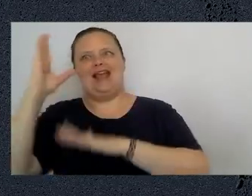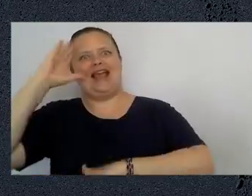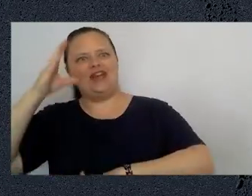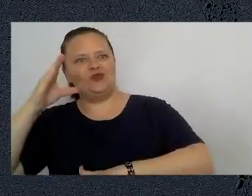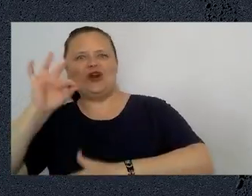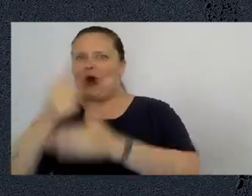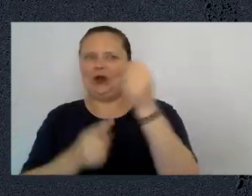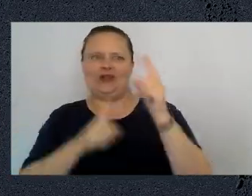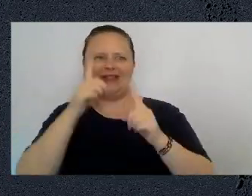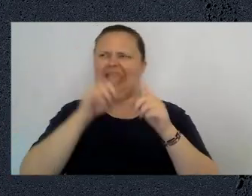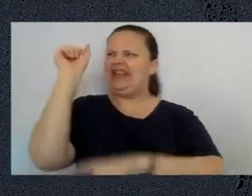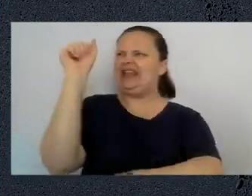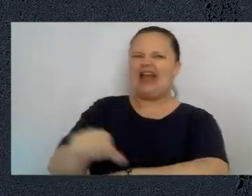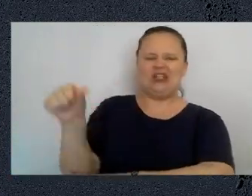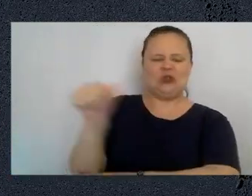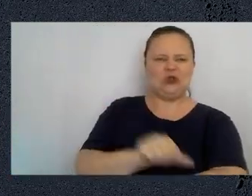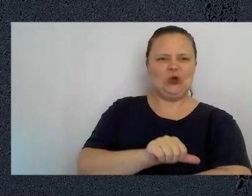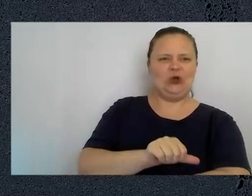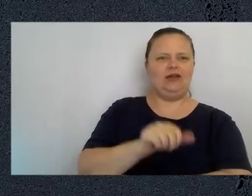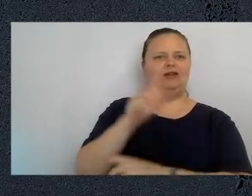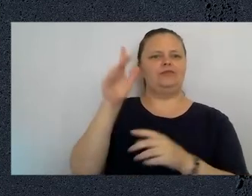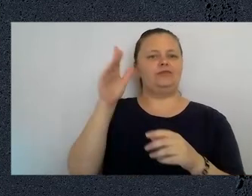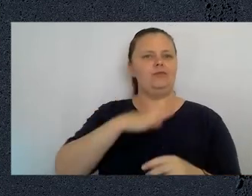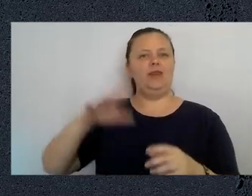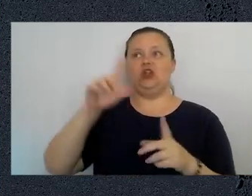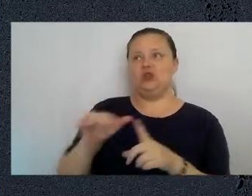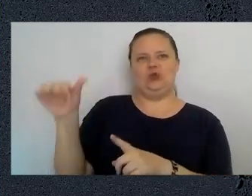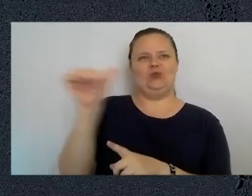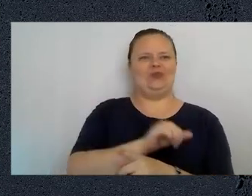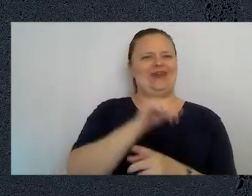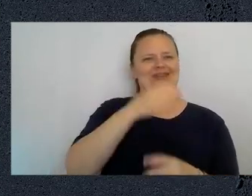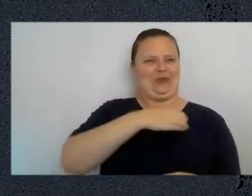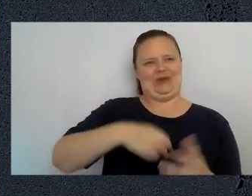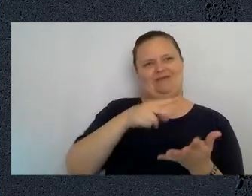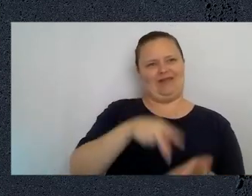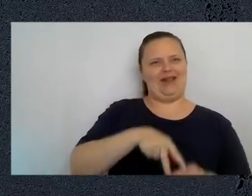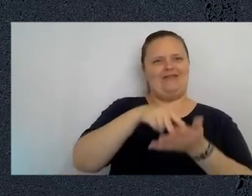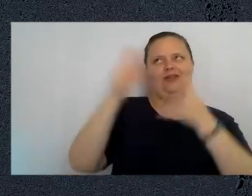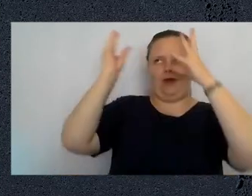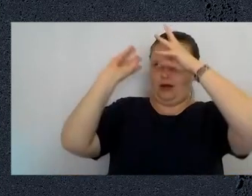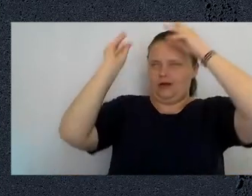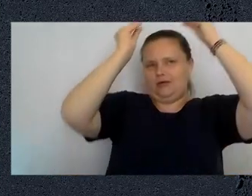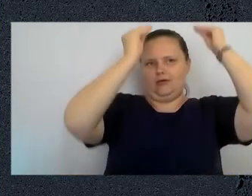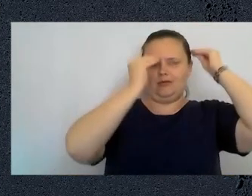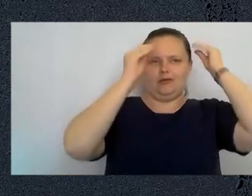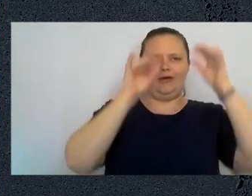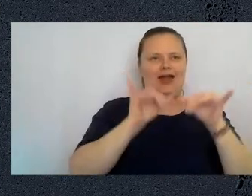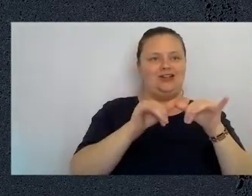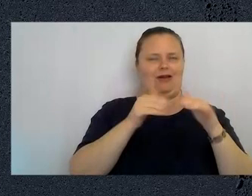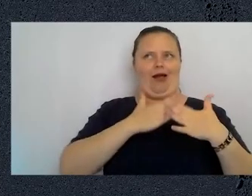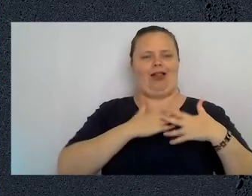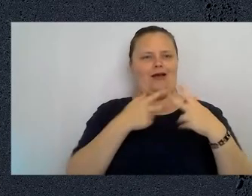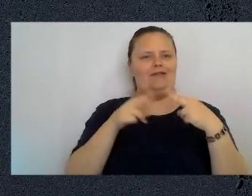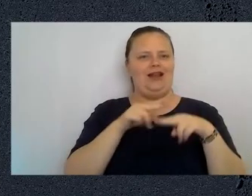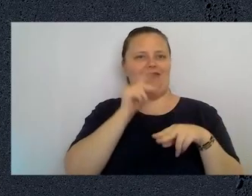Let's do it. Can I just go back to the minister on the elevator? With my engineering hat on, I would love it if they can actually